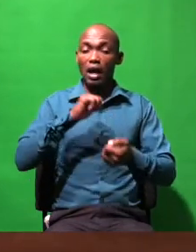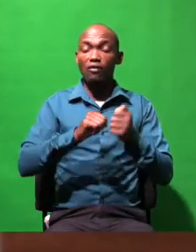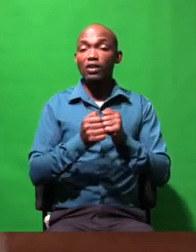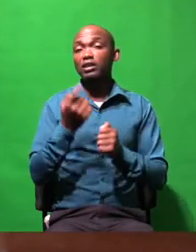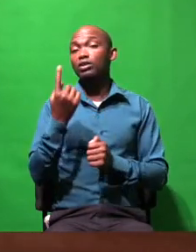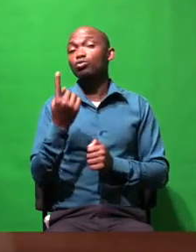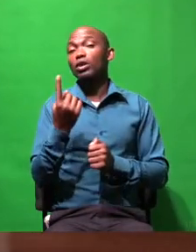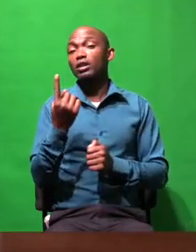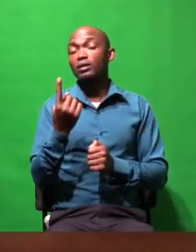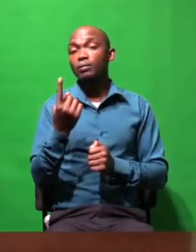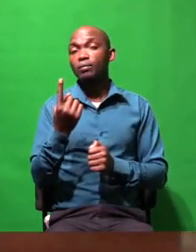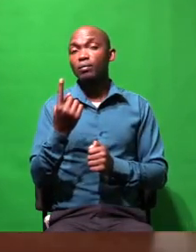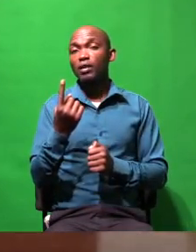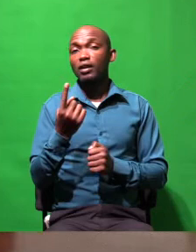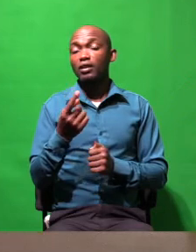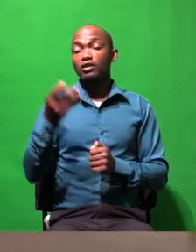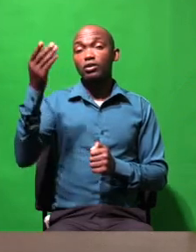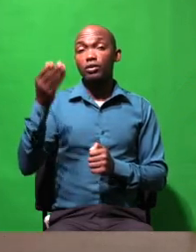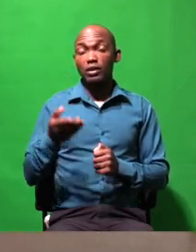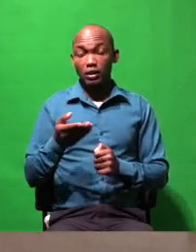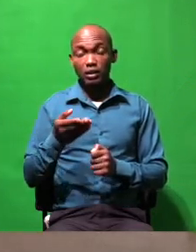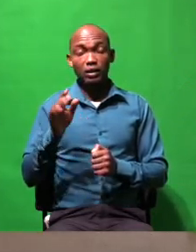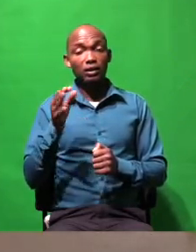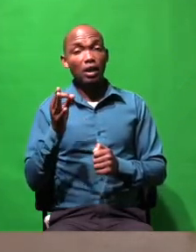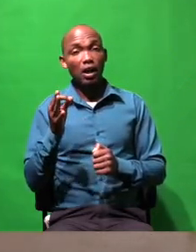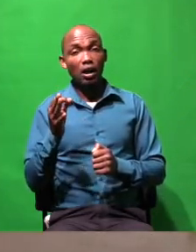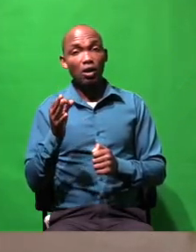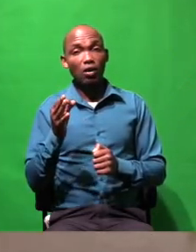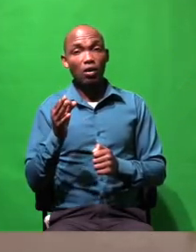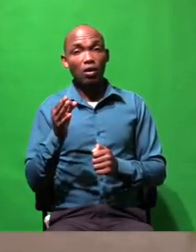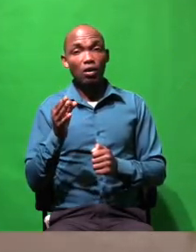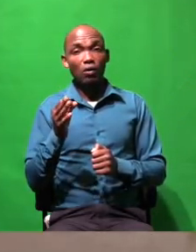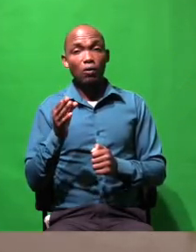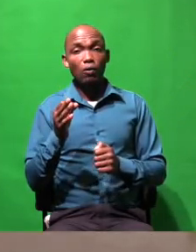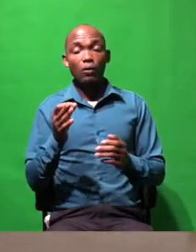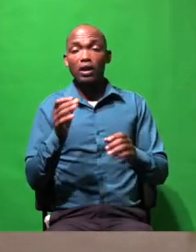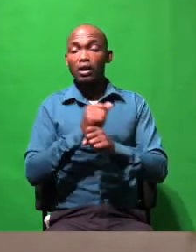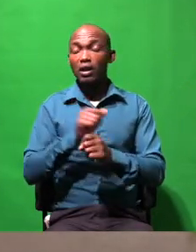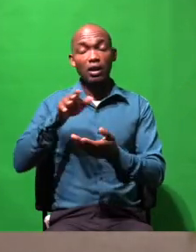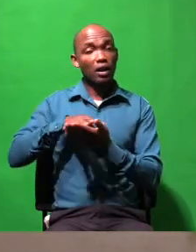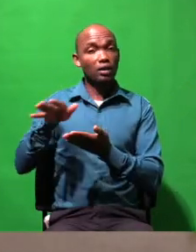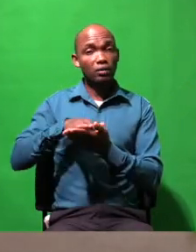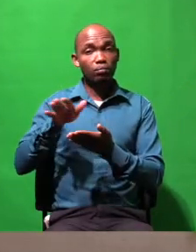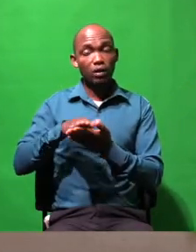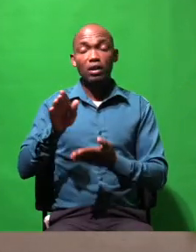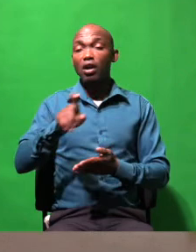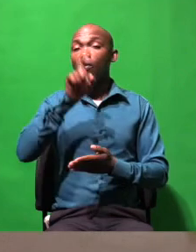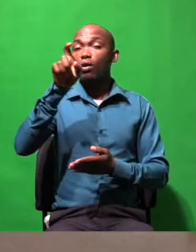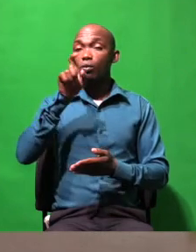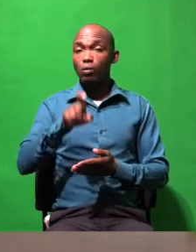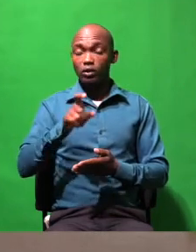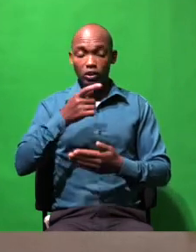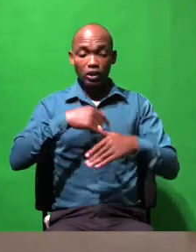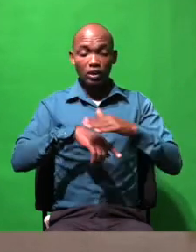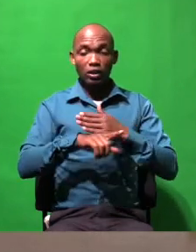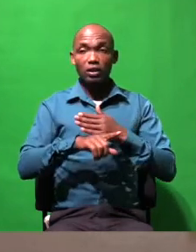one. So this is how can we illustrate our questions. As